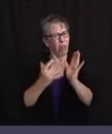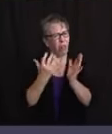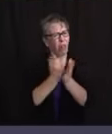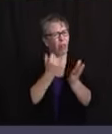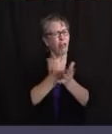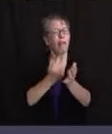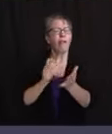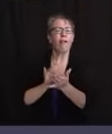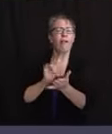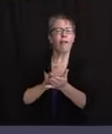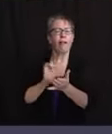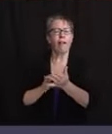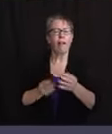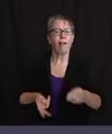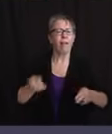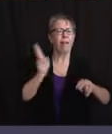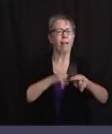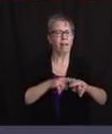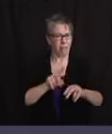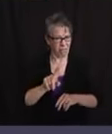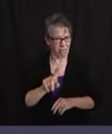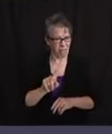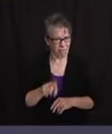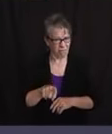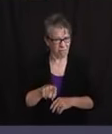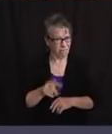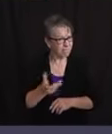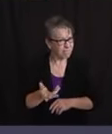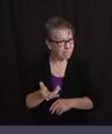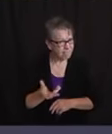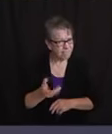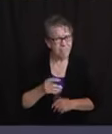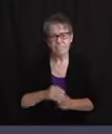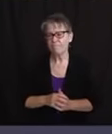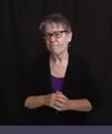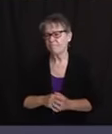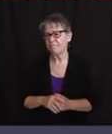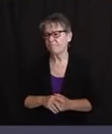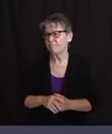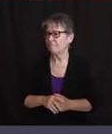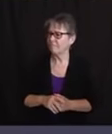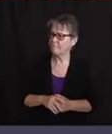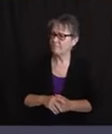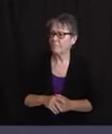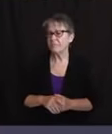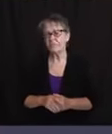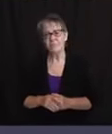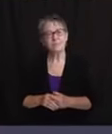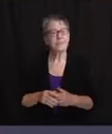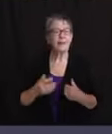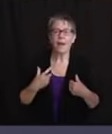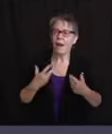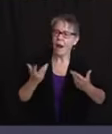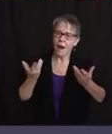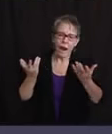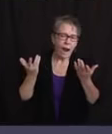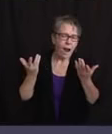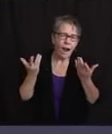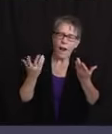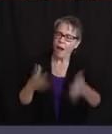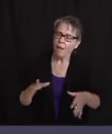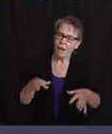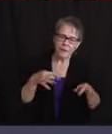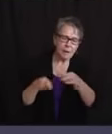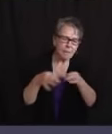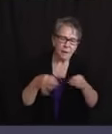Yeah, I don't have a lot more to add on either of those points. The economic hardship, I think I addressed today's point. We get what we're going through. We